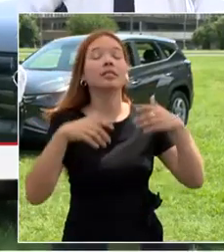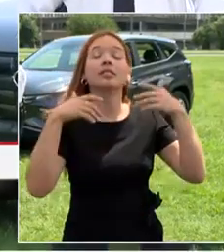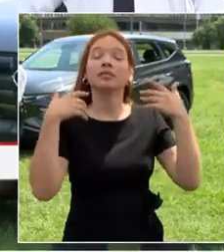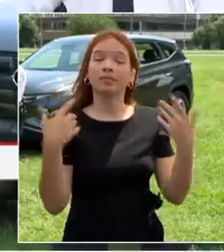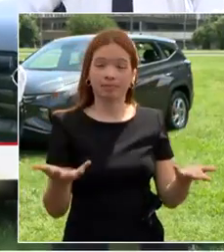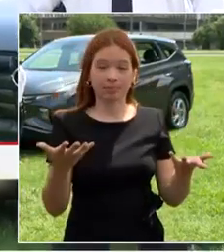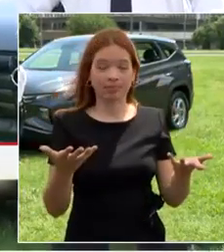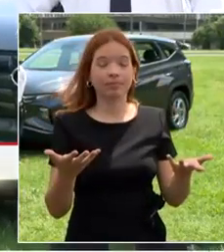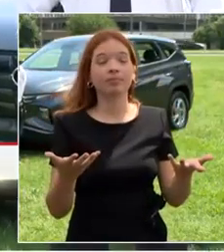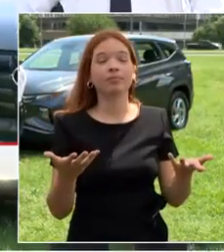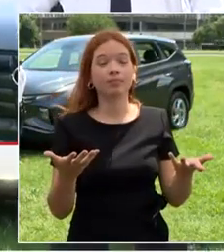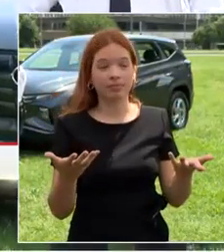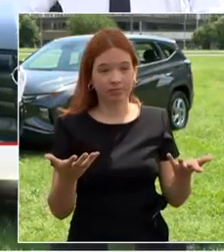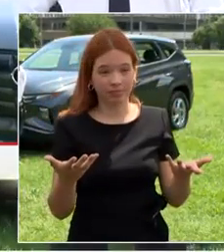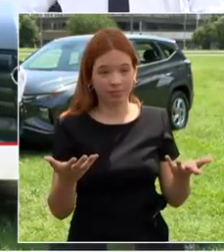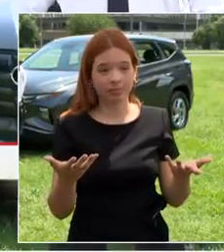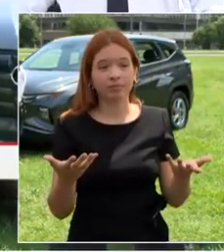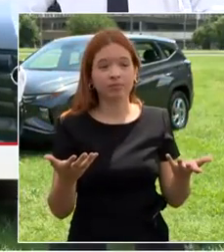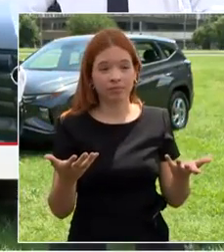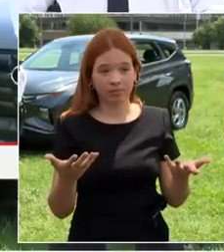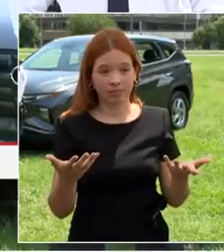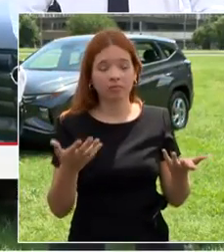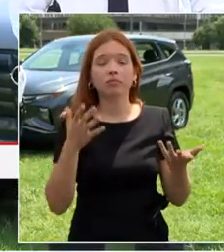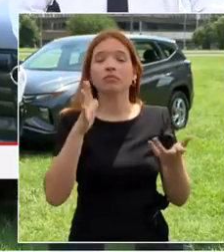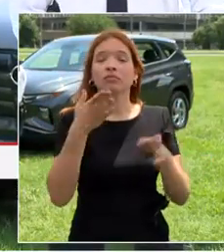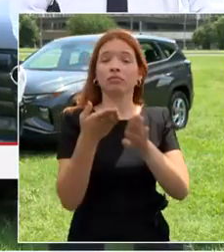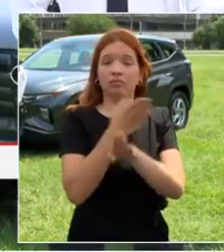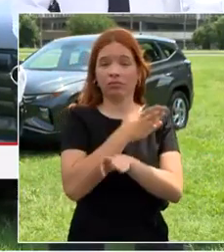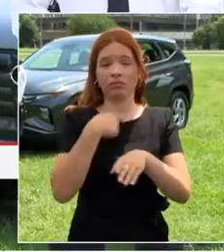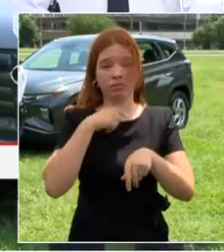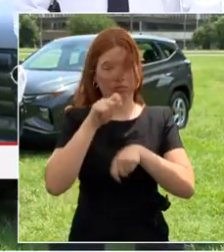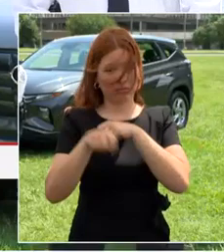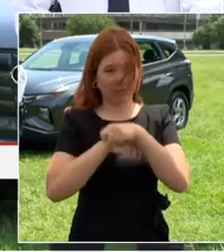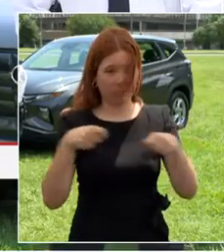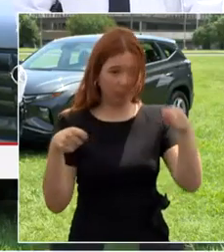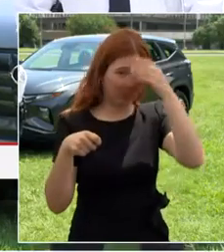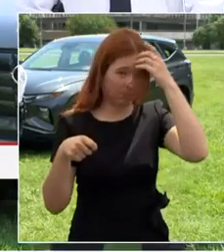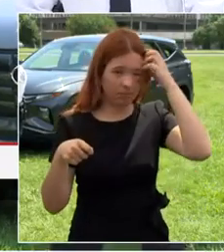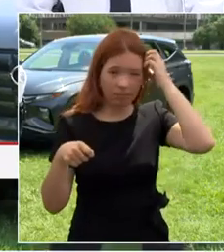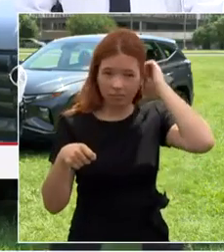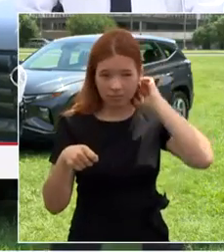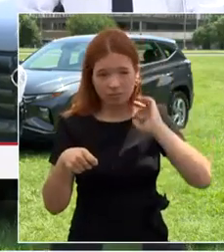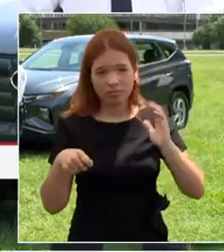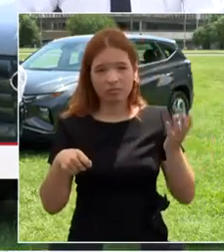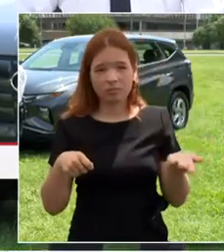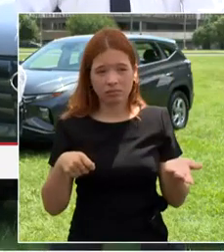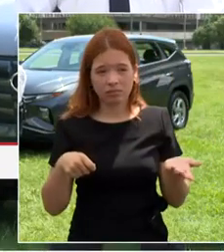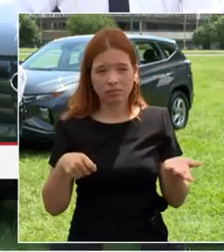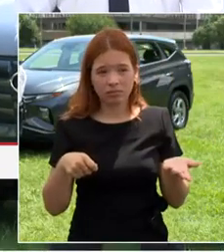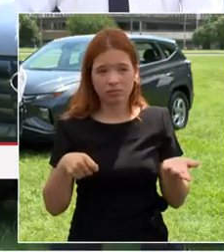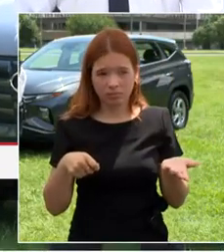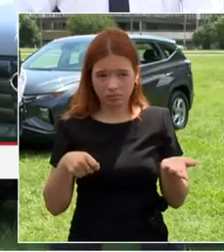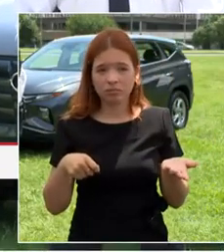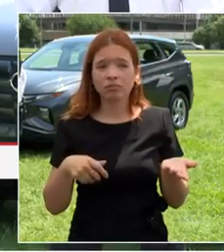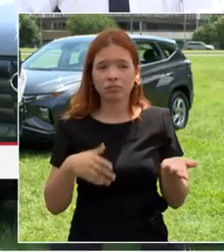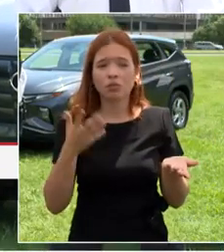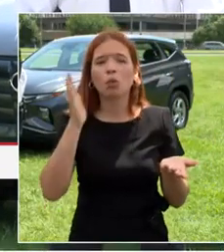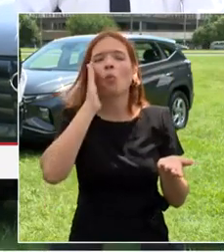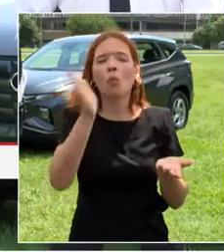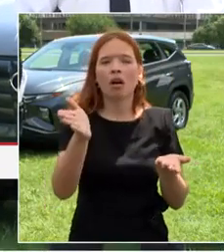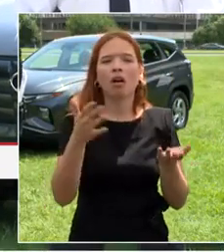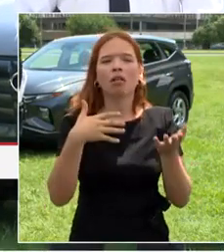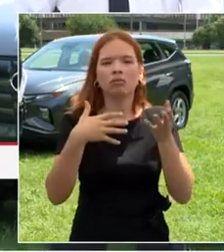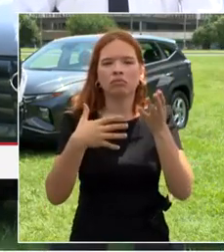mention before we close, and we will have some updates on all of our social media channels, is